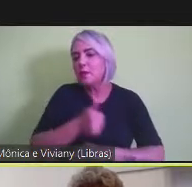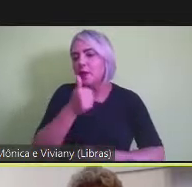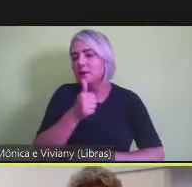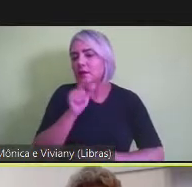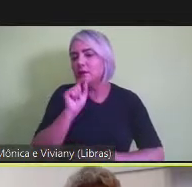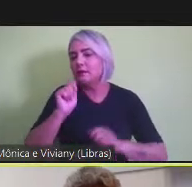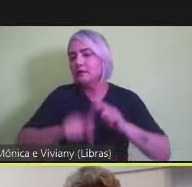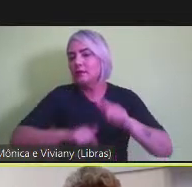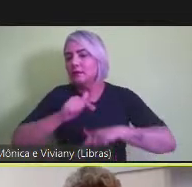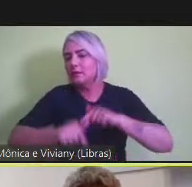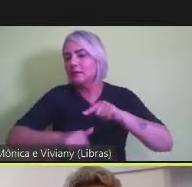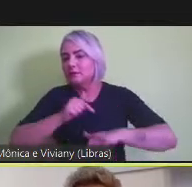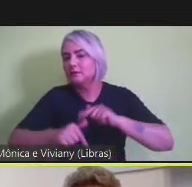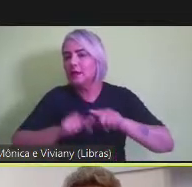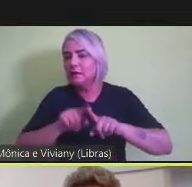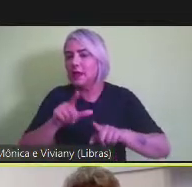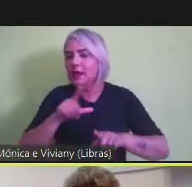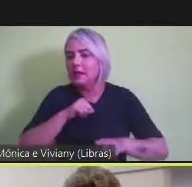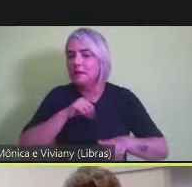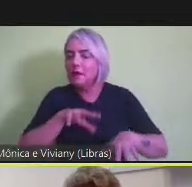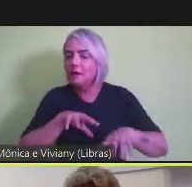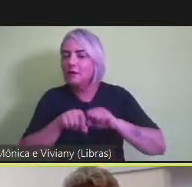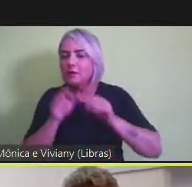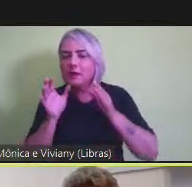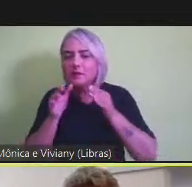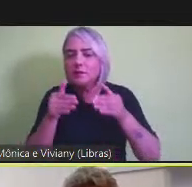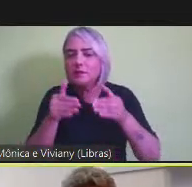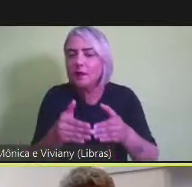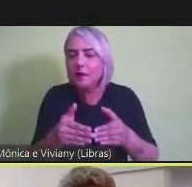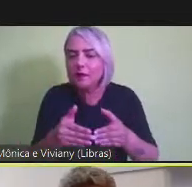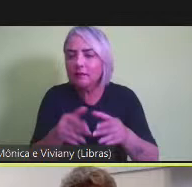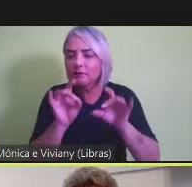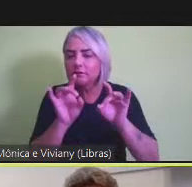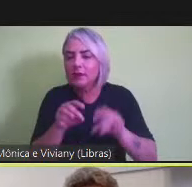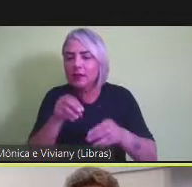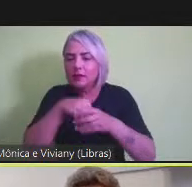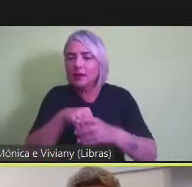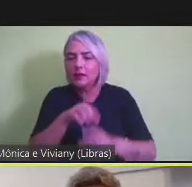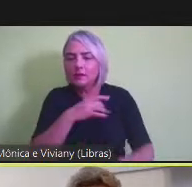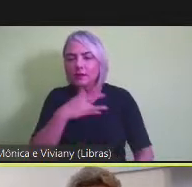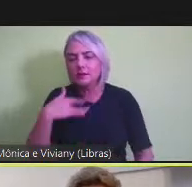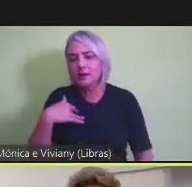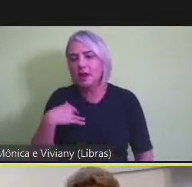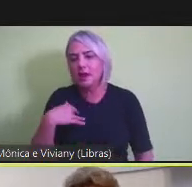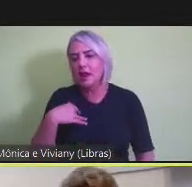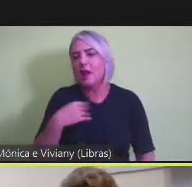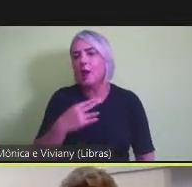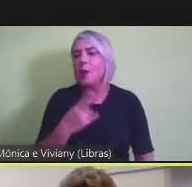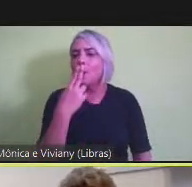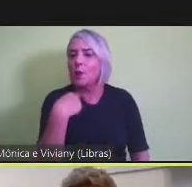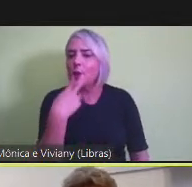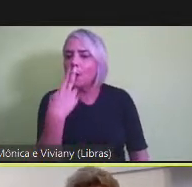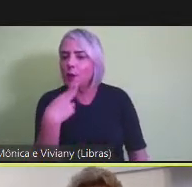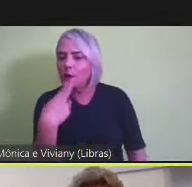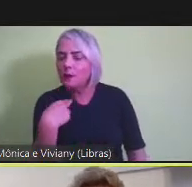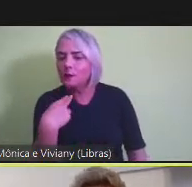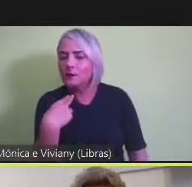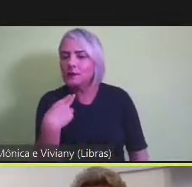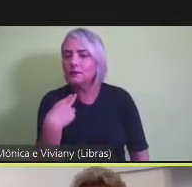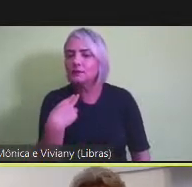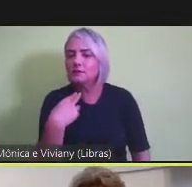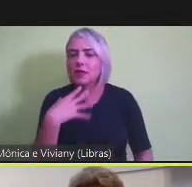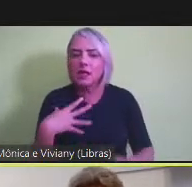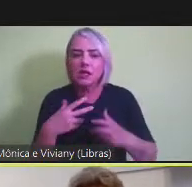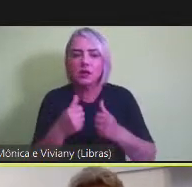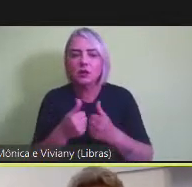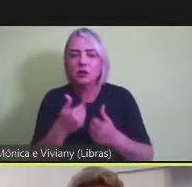healthcare professionals, they are workers that have a specific education in the health field, like dietitians